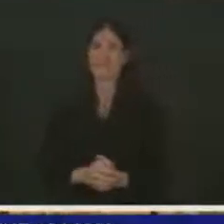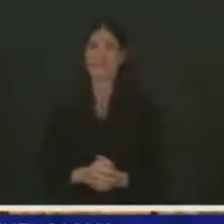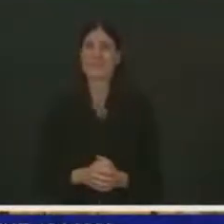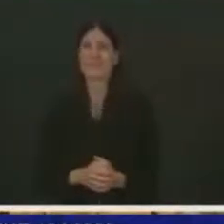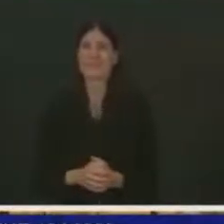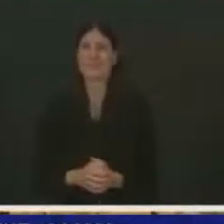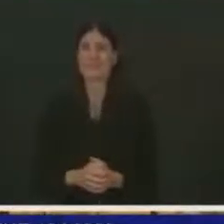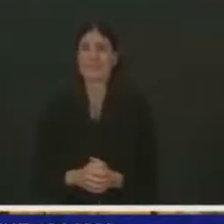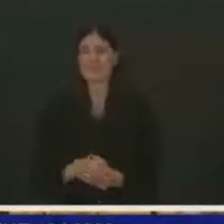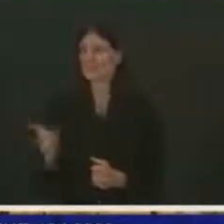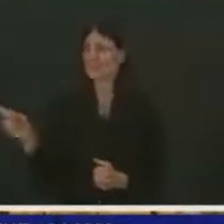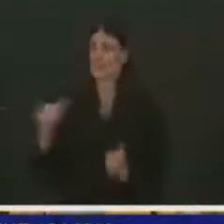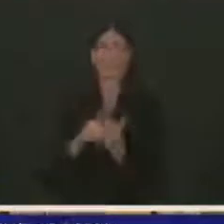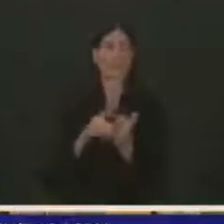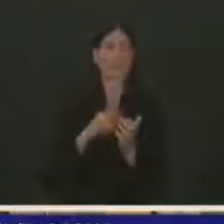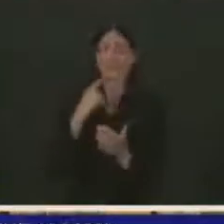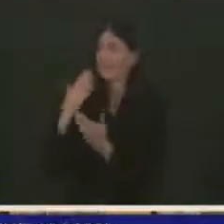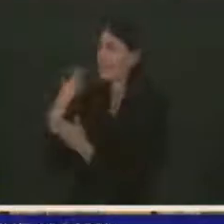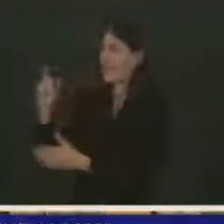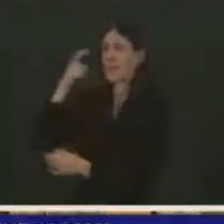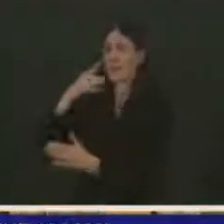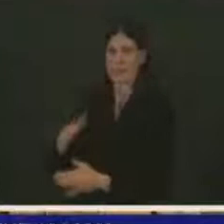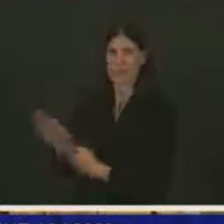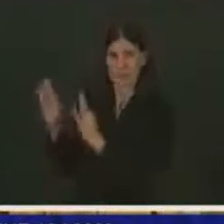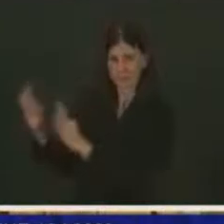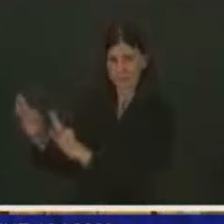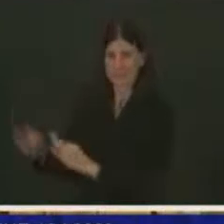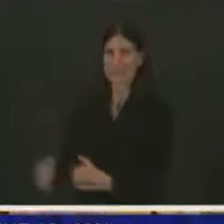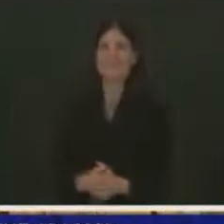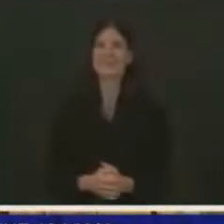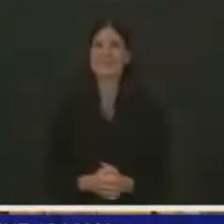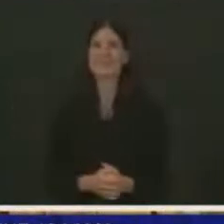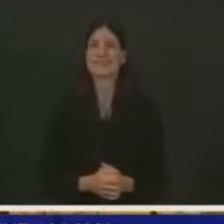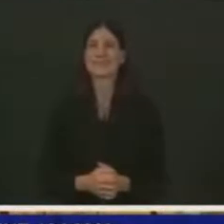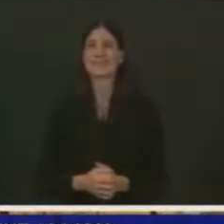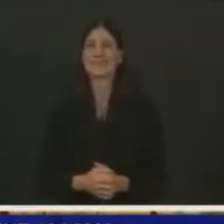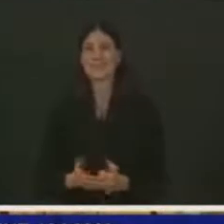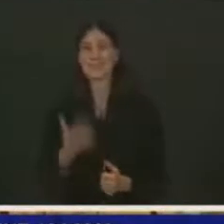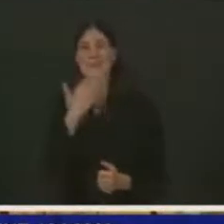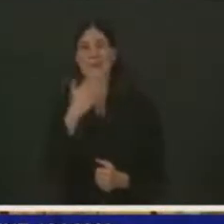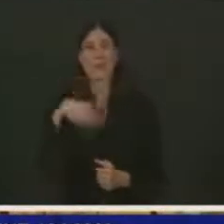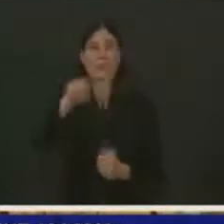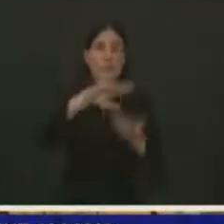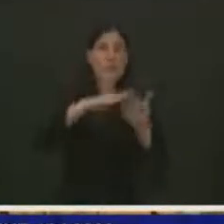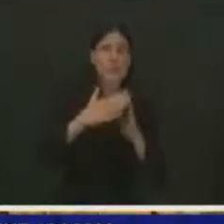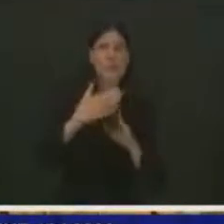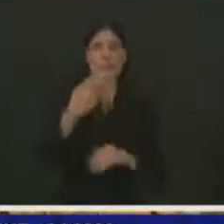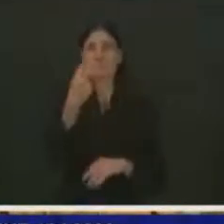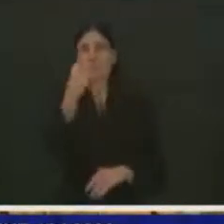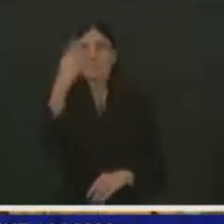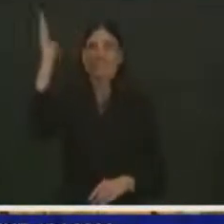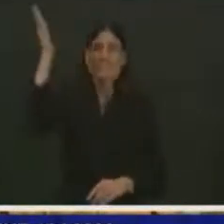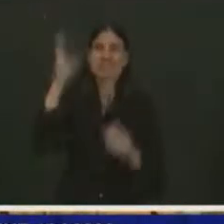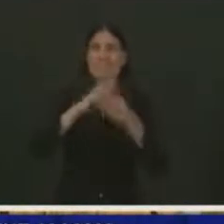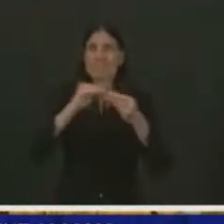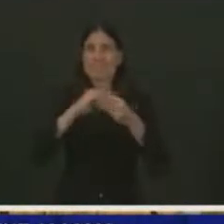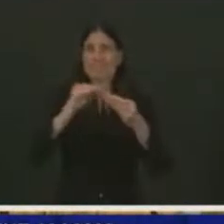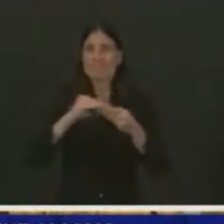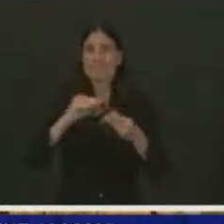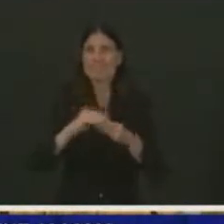Thank you, Governor. Good afternoon, everyone. Thank you for joining us today. I'll get started with the data. We